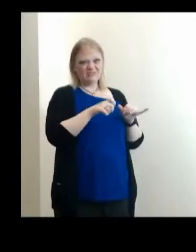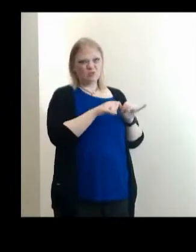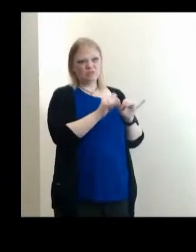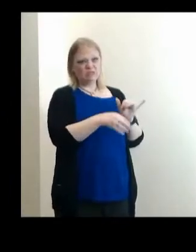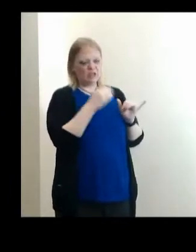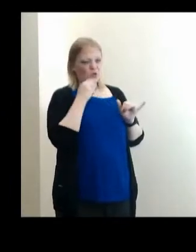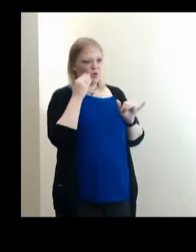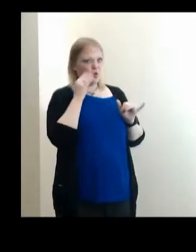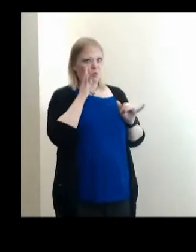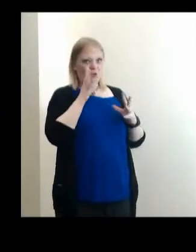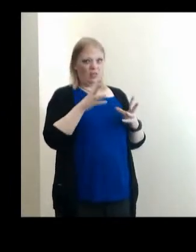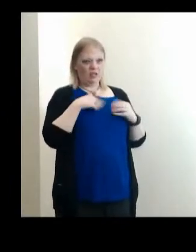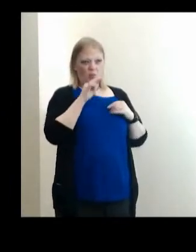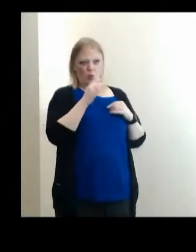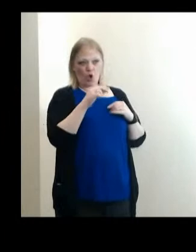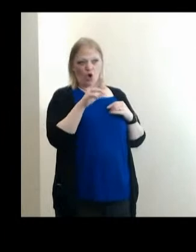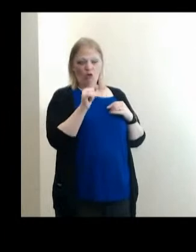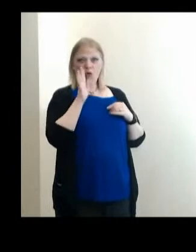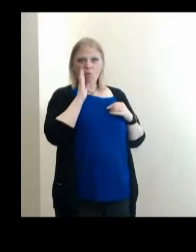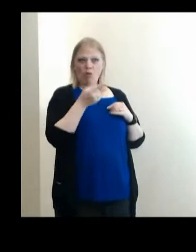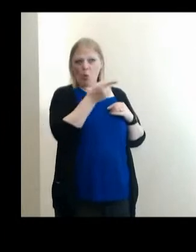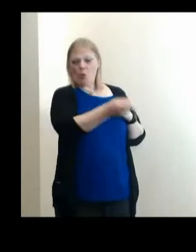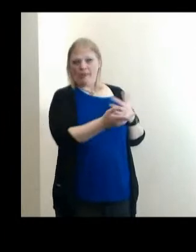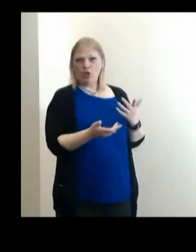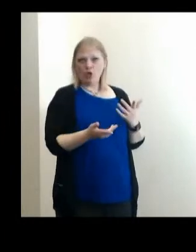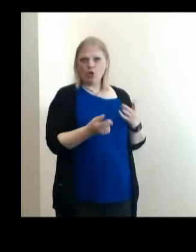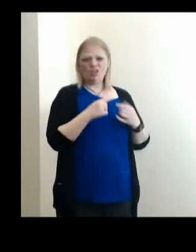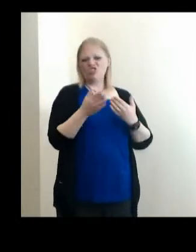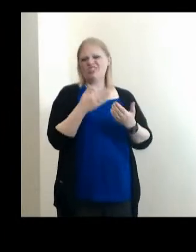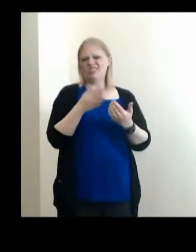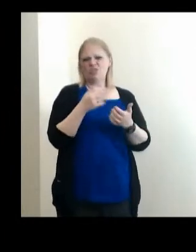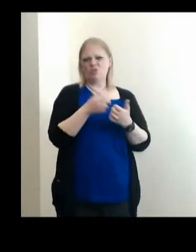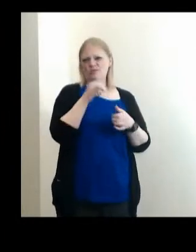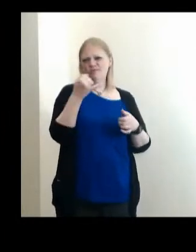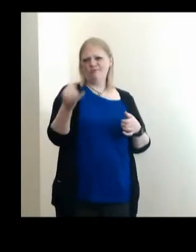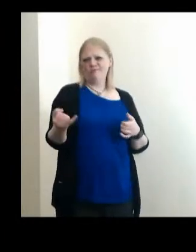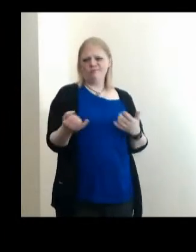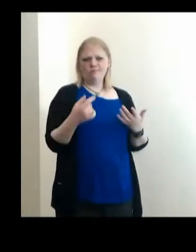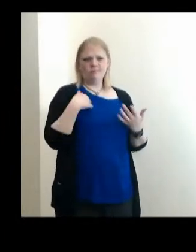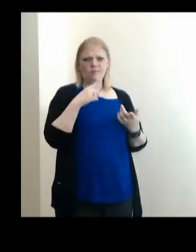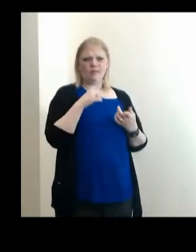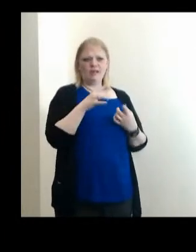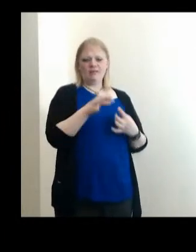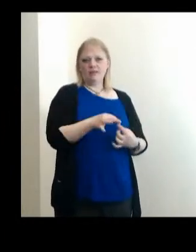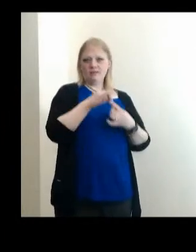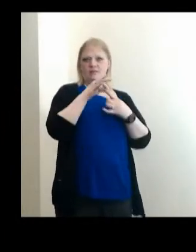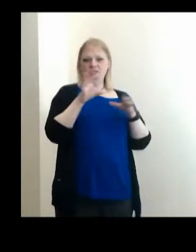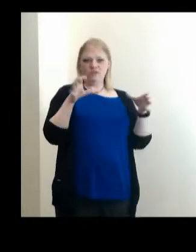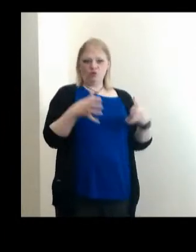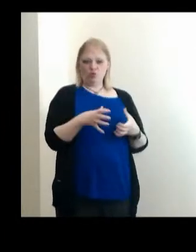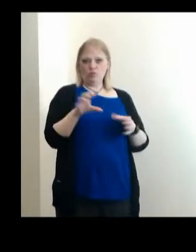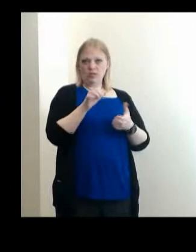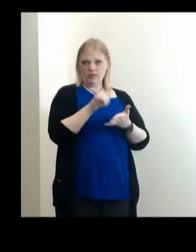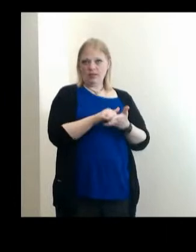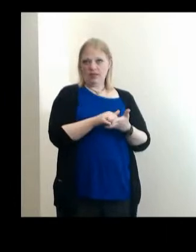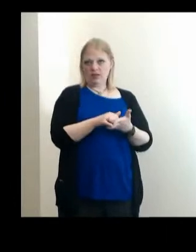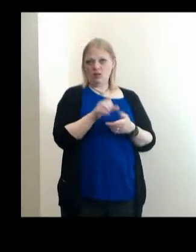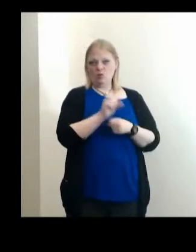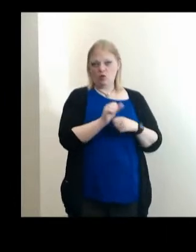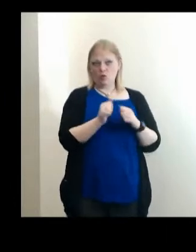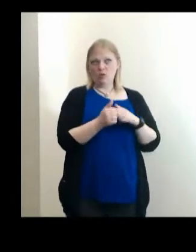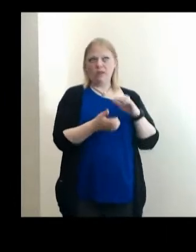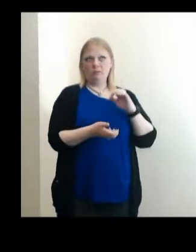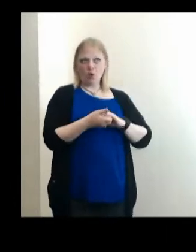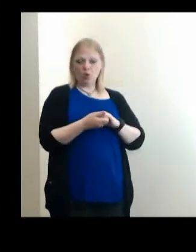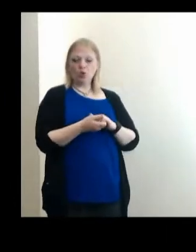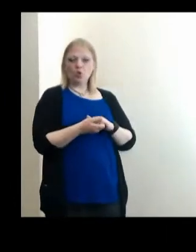vaccinated, I'll take the Moderna, we'll go out there and do it. It's easier with the J&J. We do have a specialized task force that does that, and we've worked with our